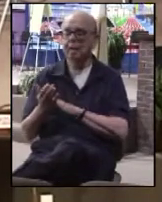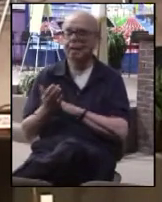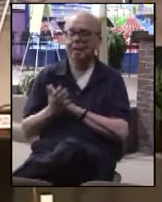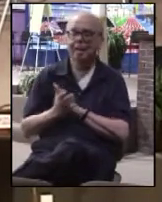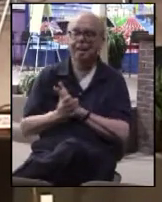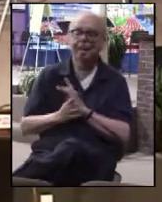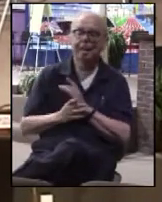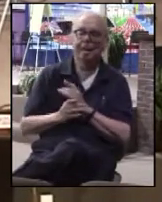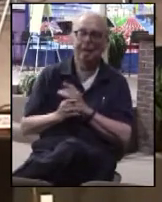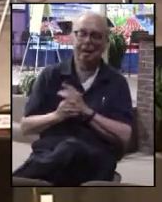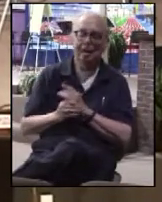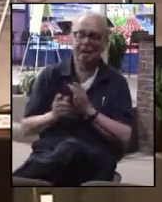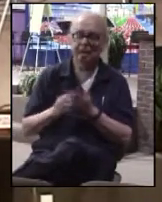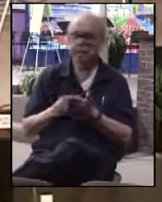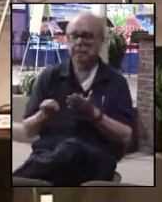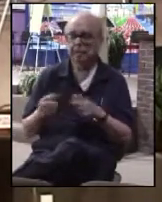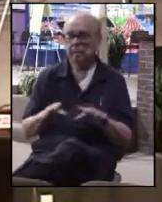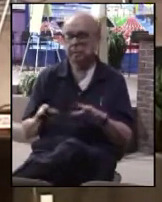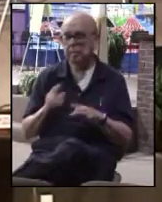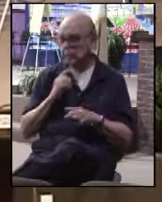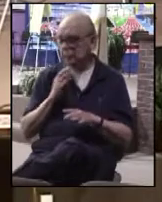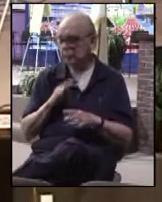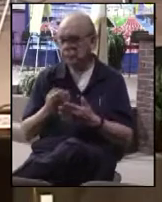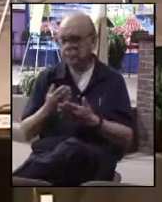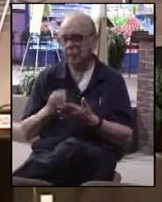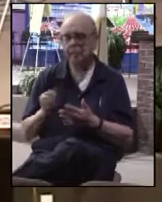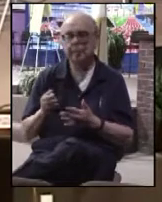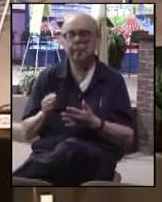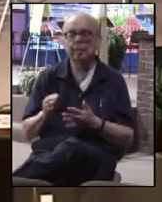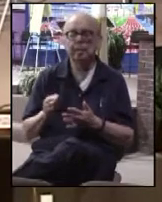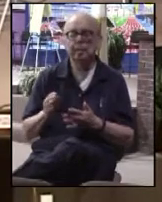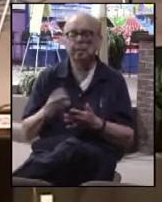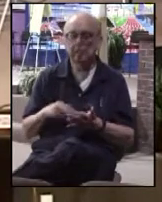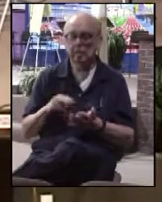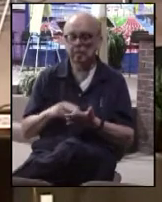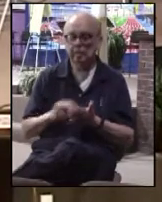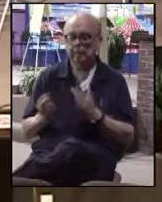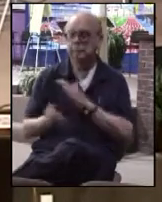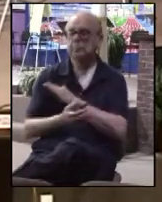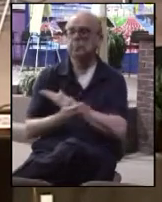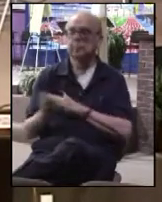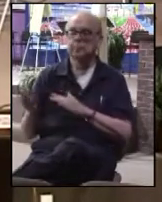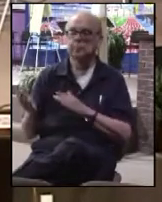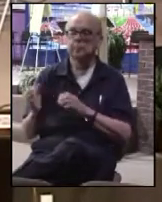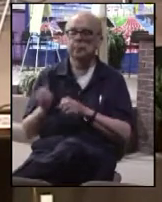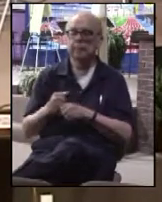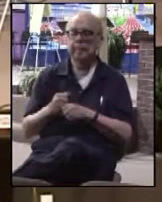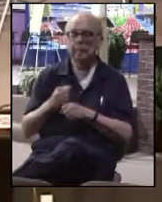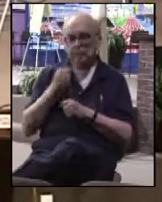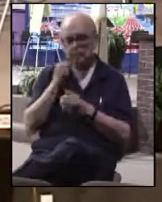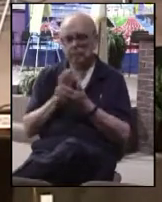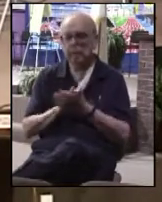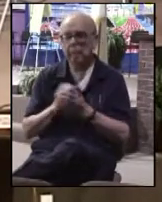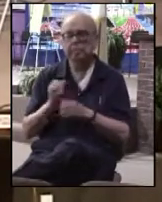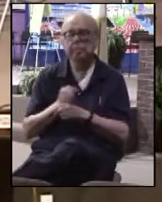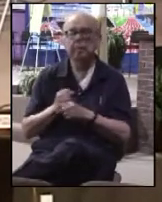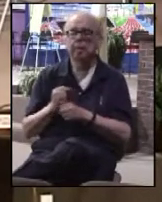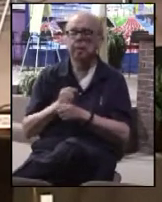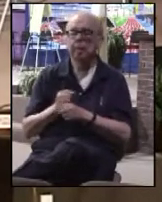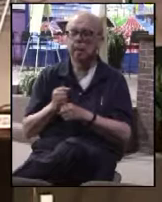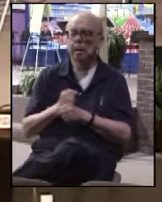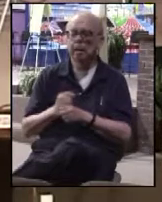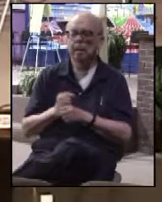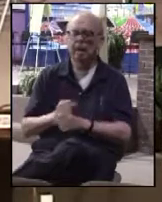and sometimes I don't I don't do too well I get up every morning and make my wife's coffee I